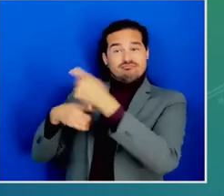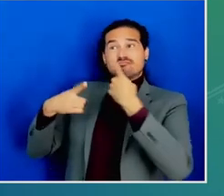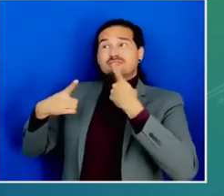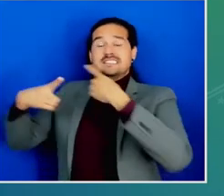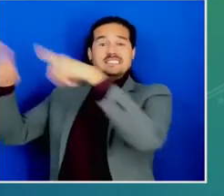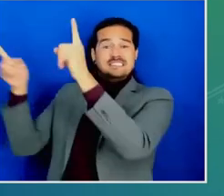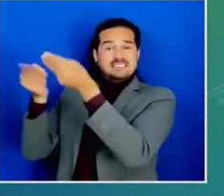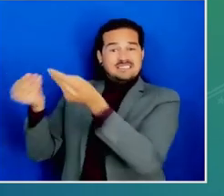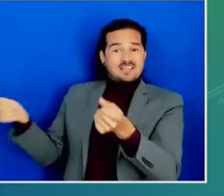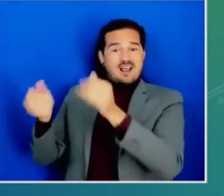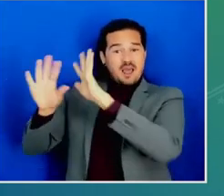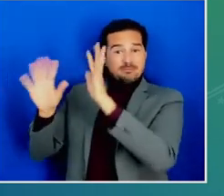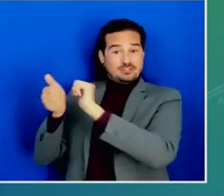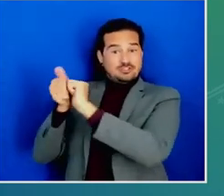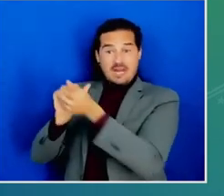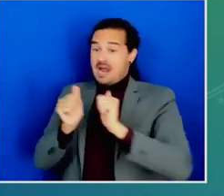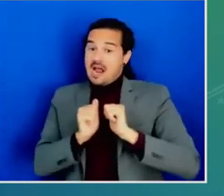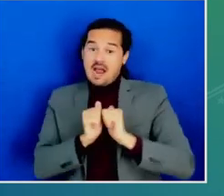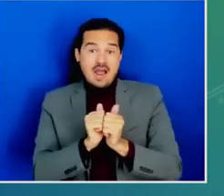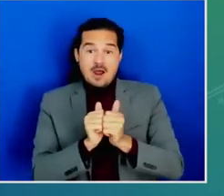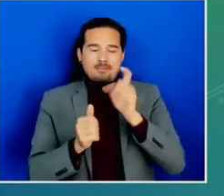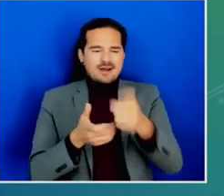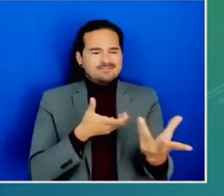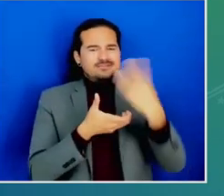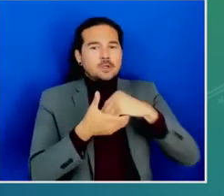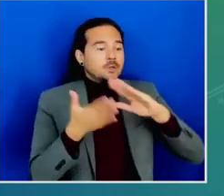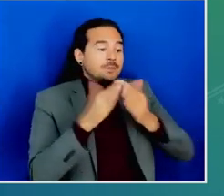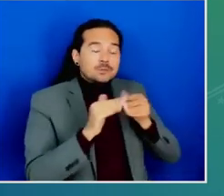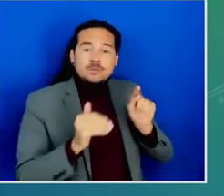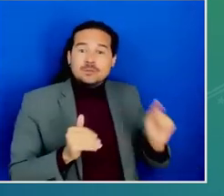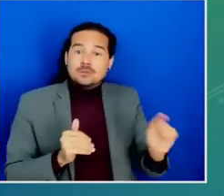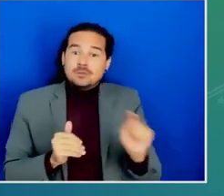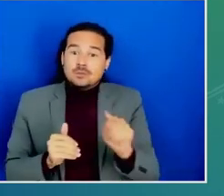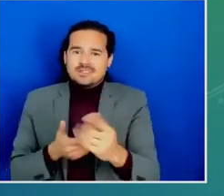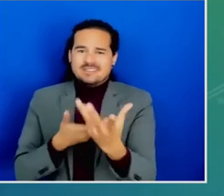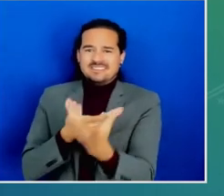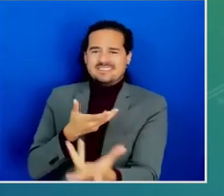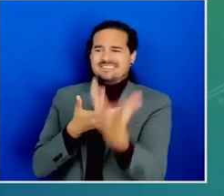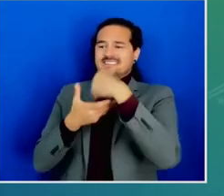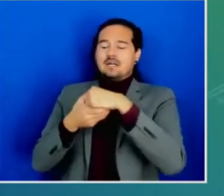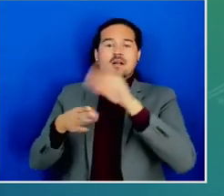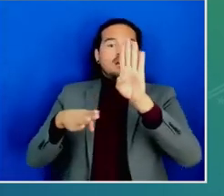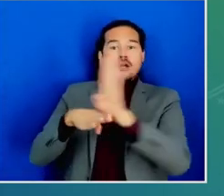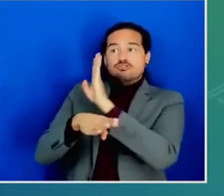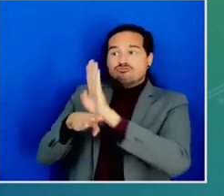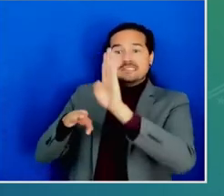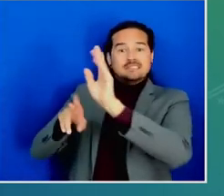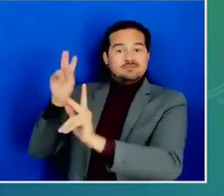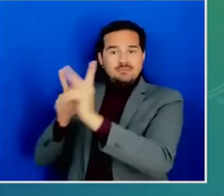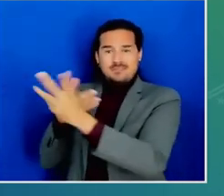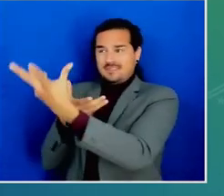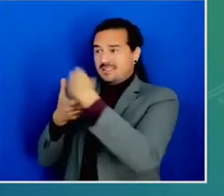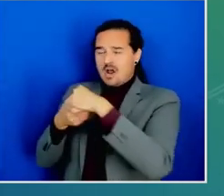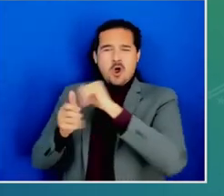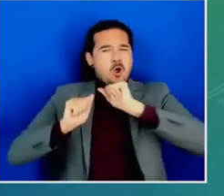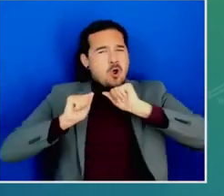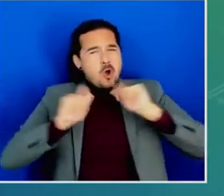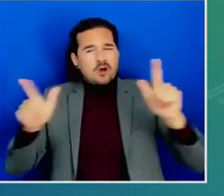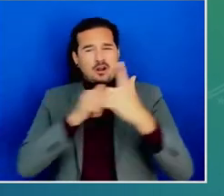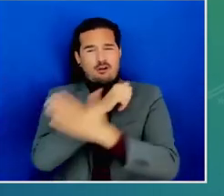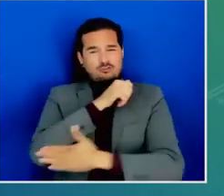nation, and every country in the world. But the opportunities to act on climate change right